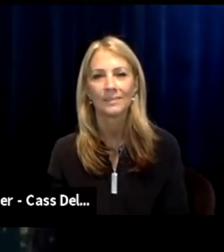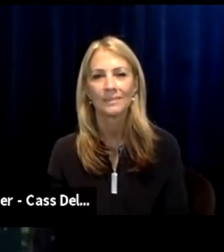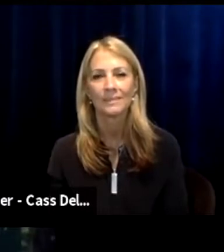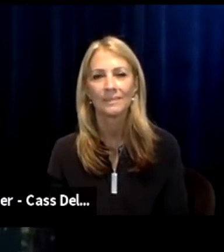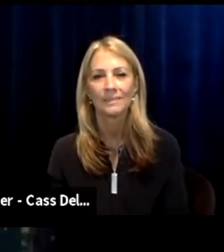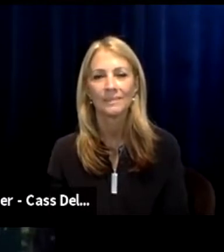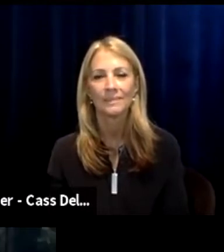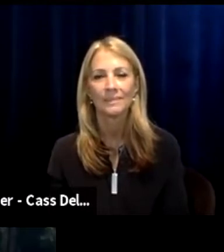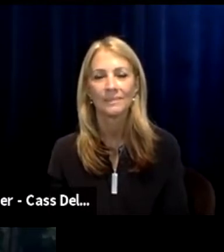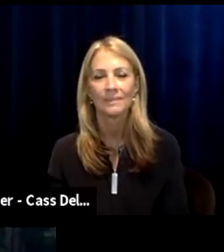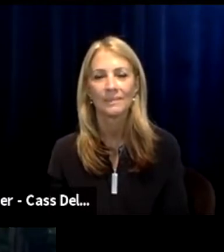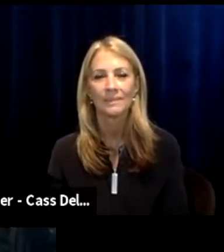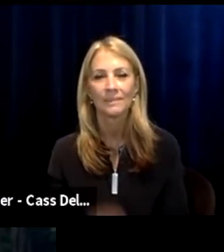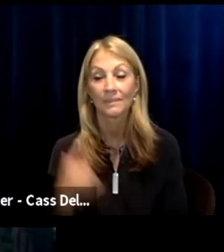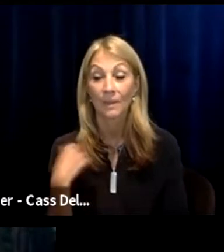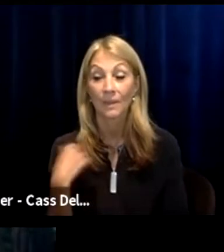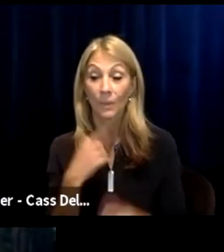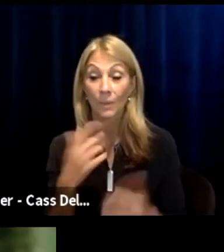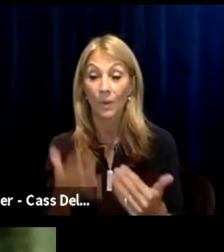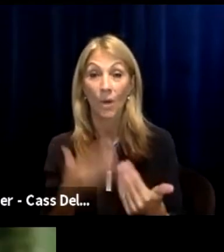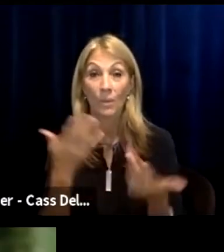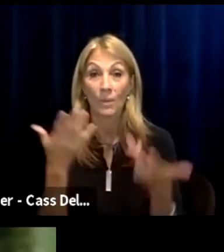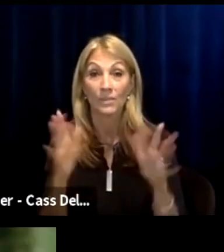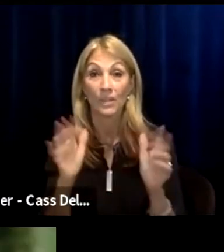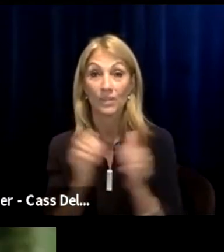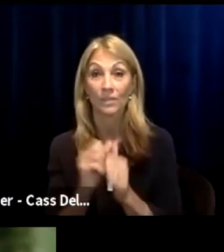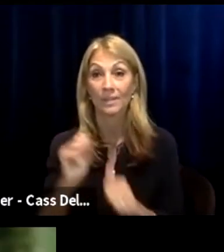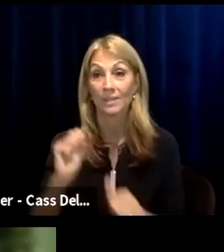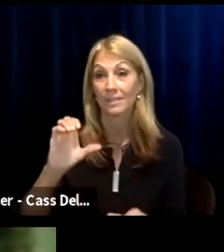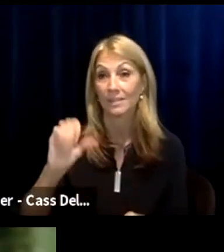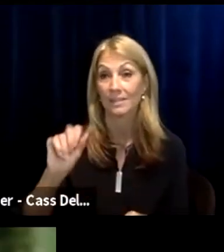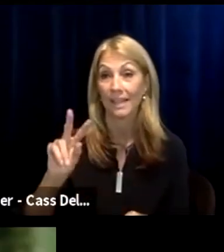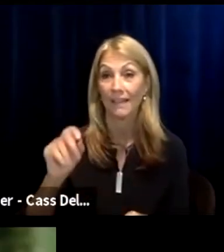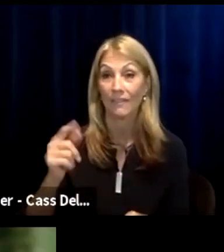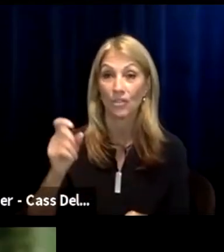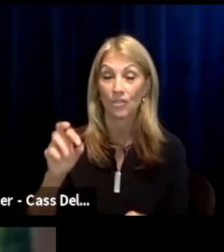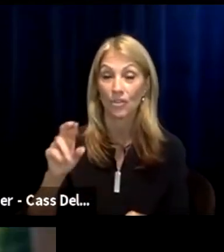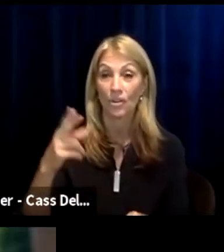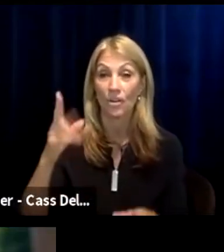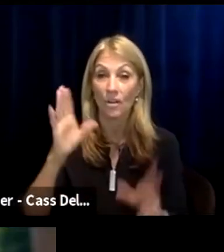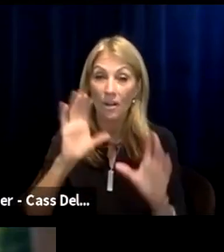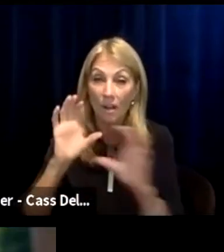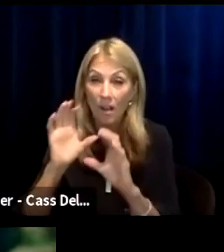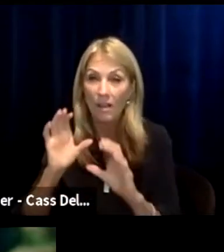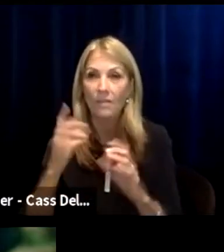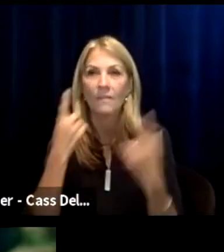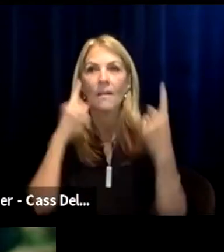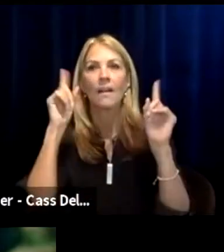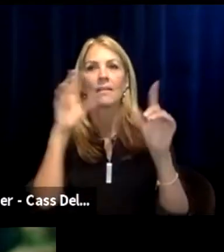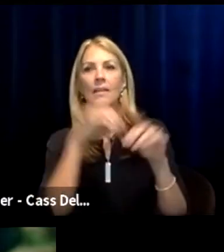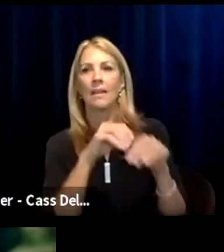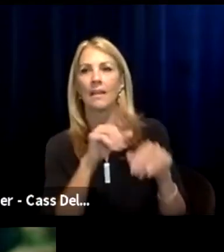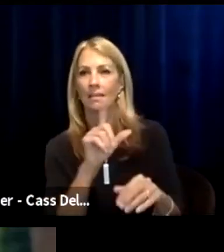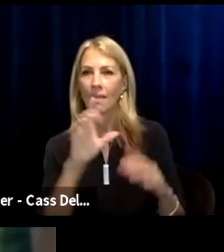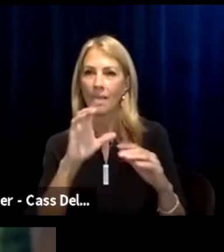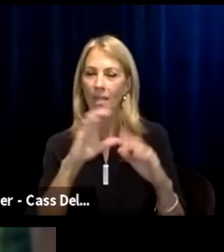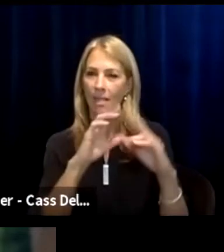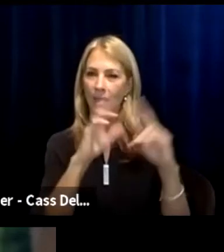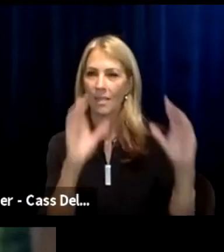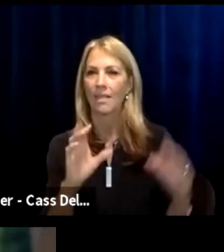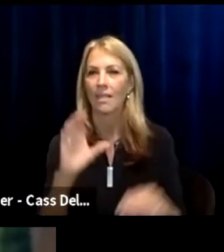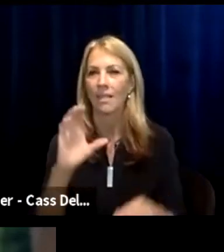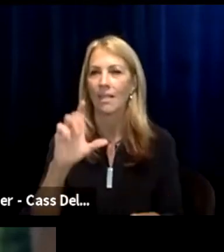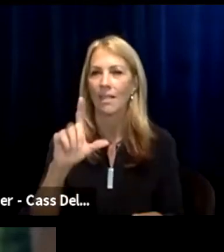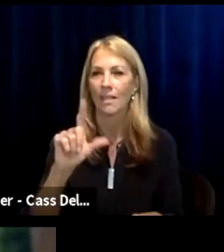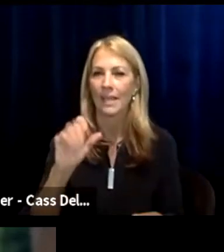We're almost done with the scavenger hunt. We're finally beating Blue Cabin this year. Blue Cabin always wins. It's okay,